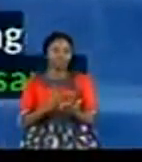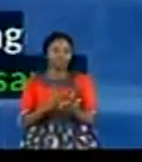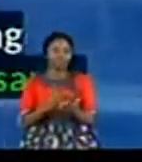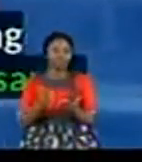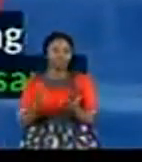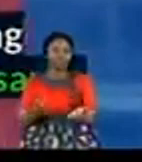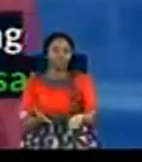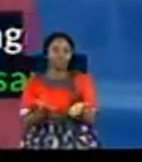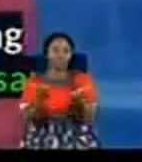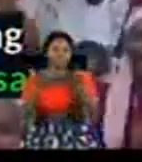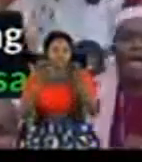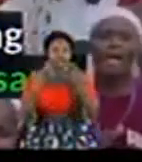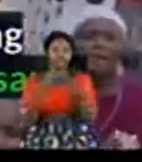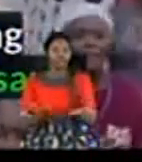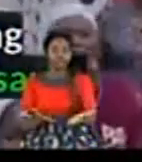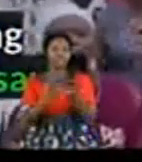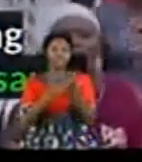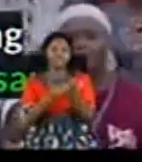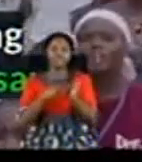I